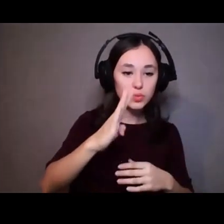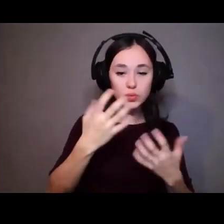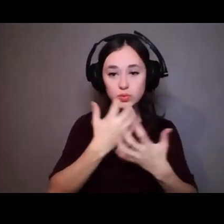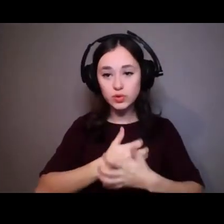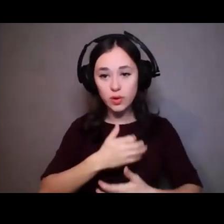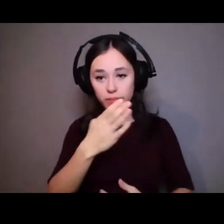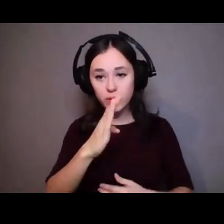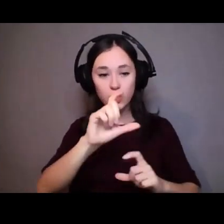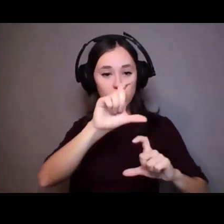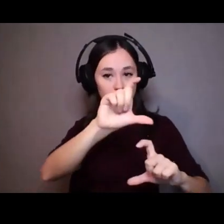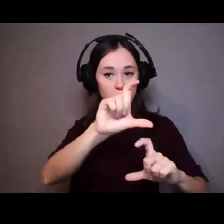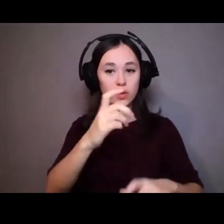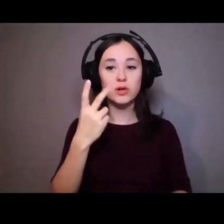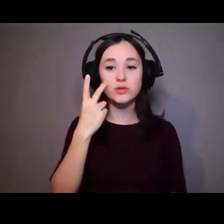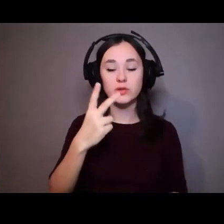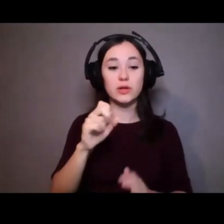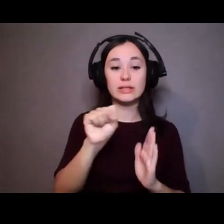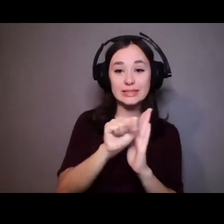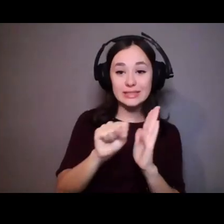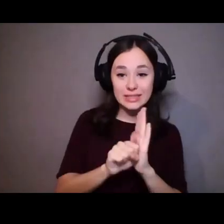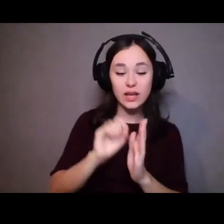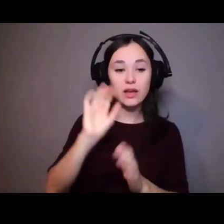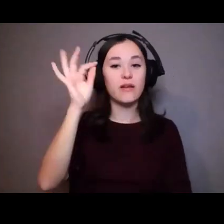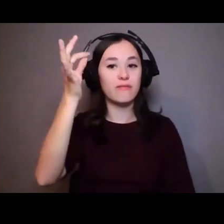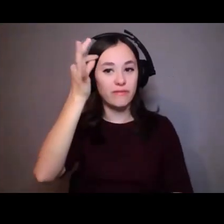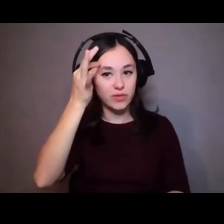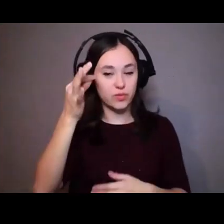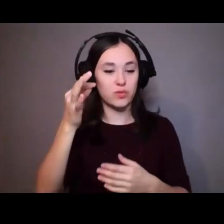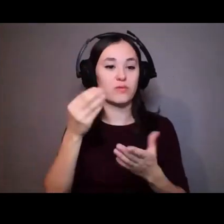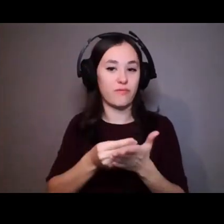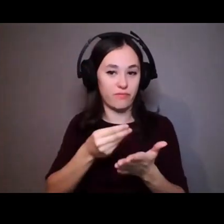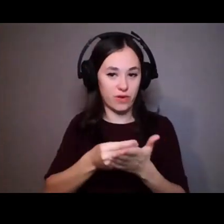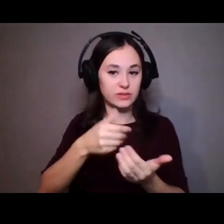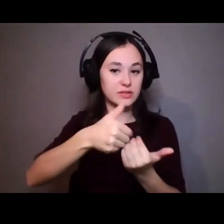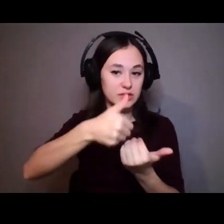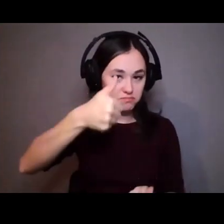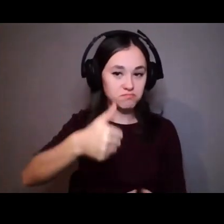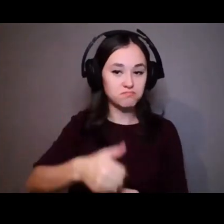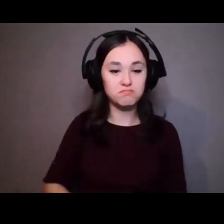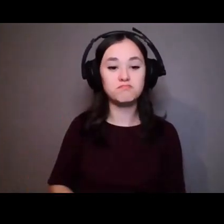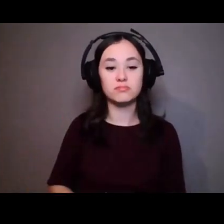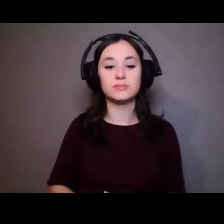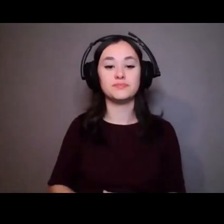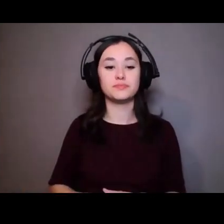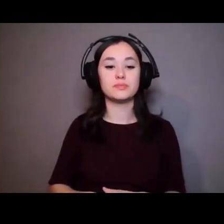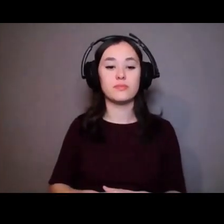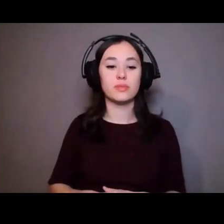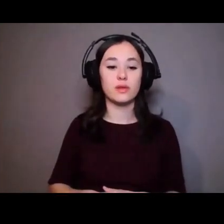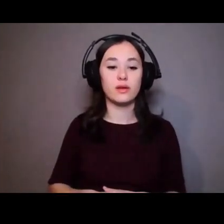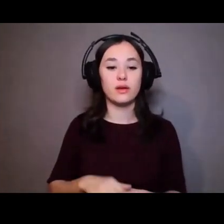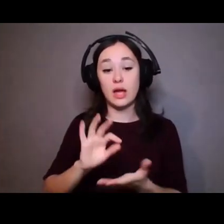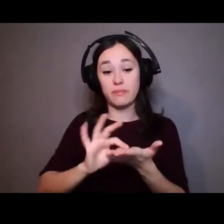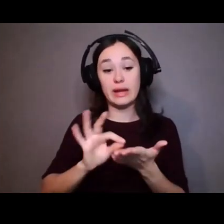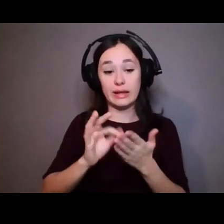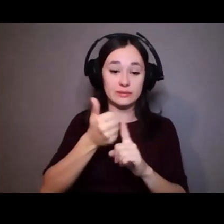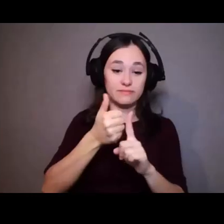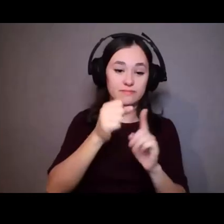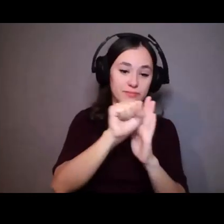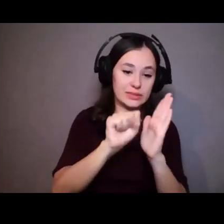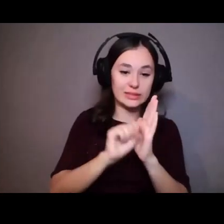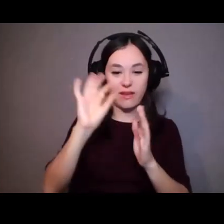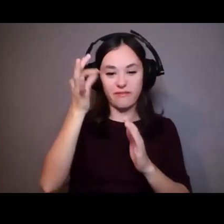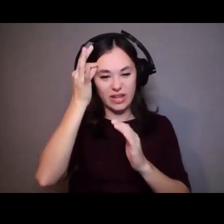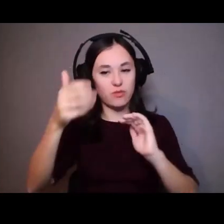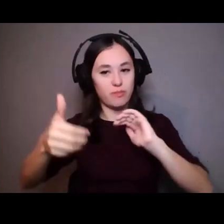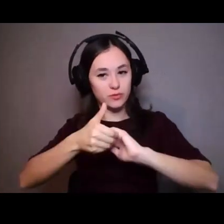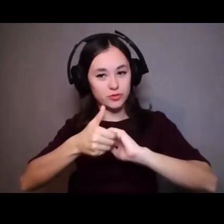state and federal funds, as Medicaid itself is a state and federal partnership. Accordingly, it's the financial contributions